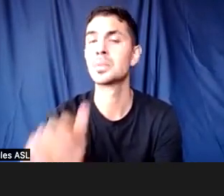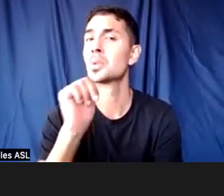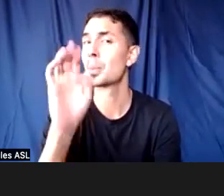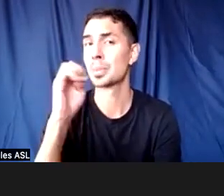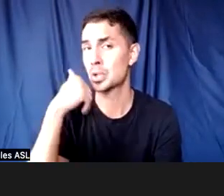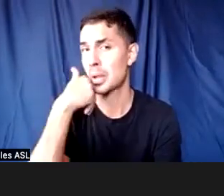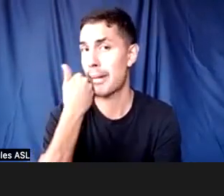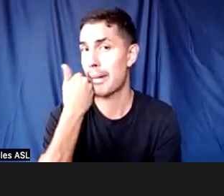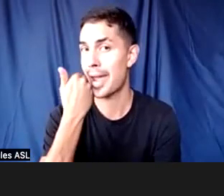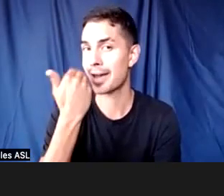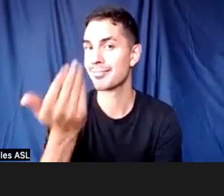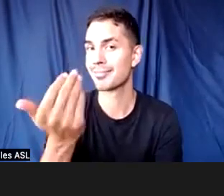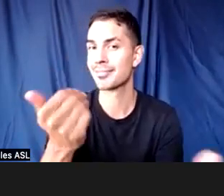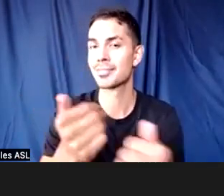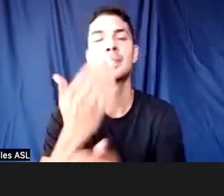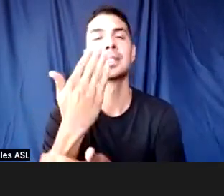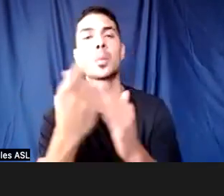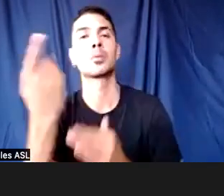I get angry,